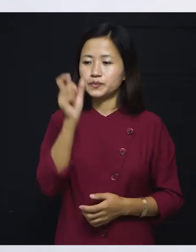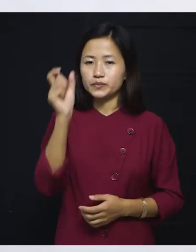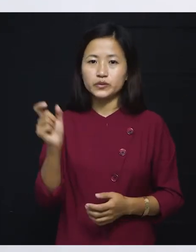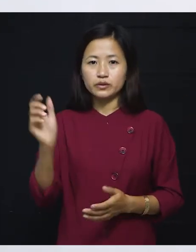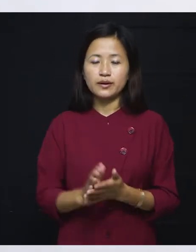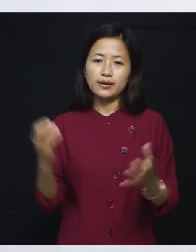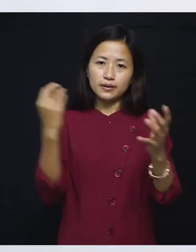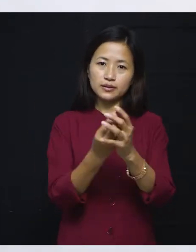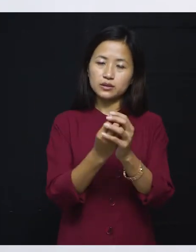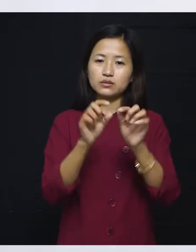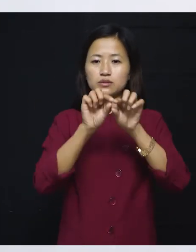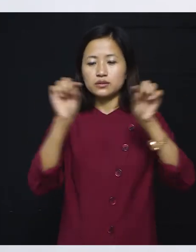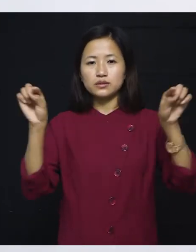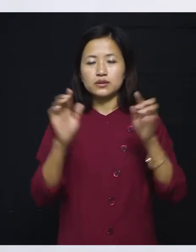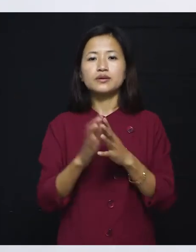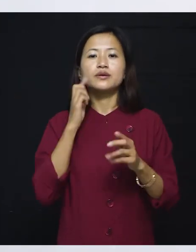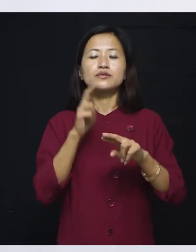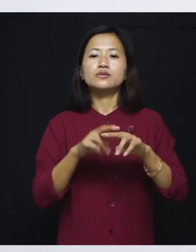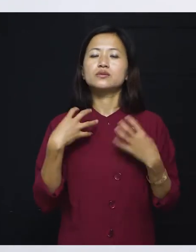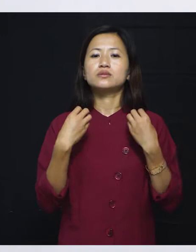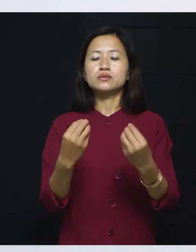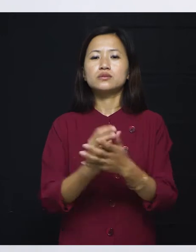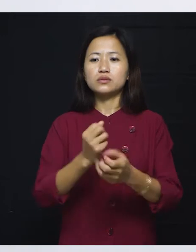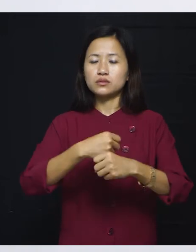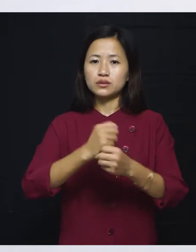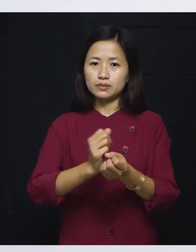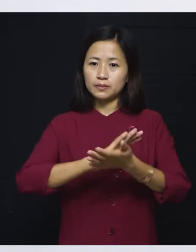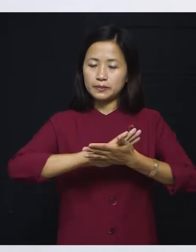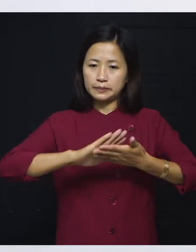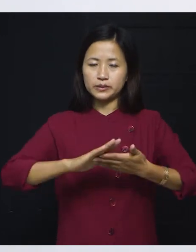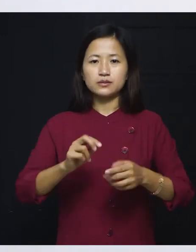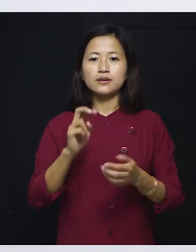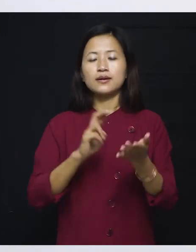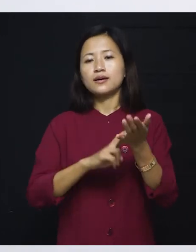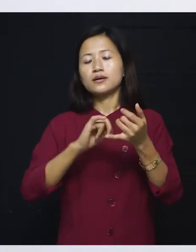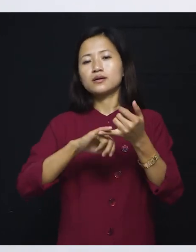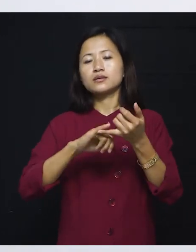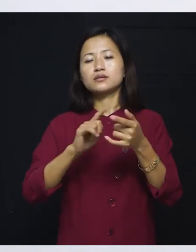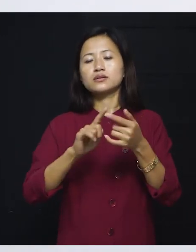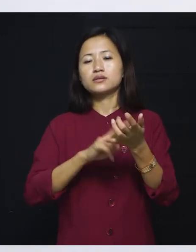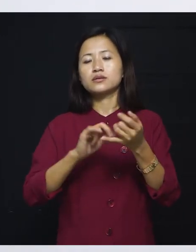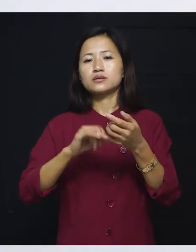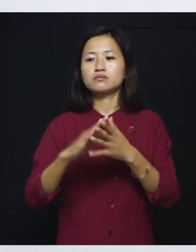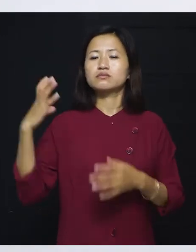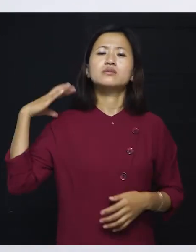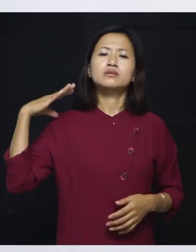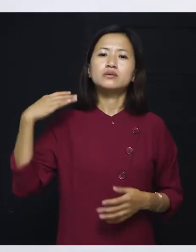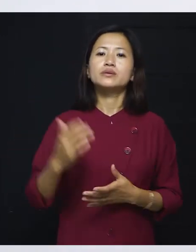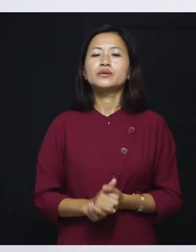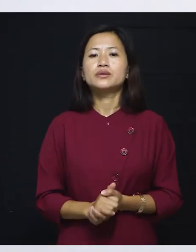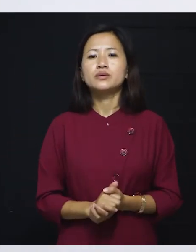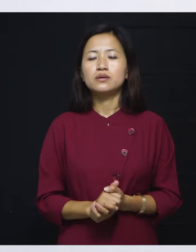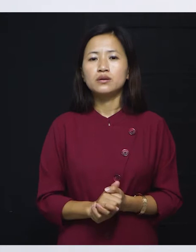be added to your sentence if you want it to make a complete sense. And you will also be waiting, right? You will also